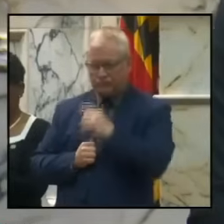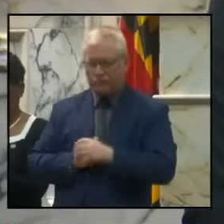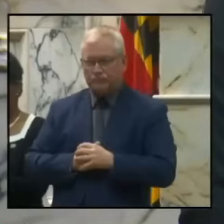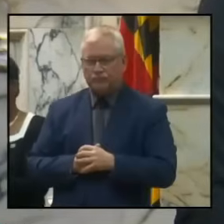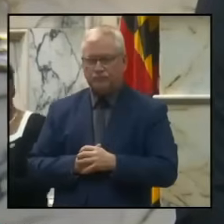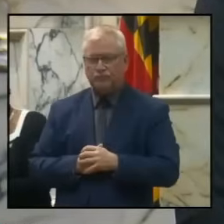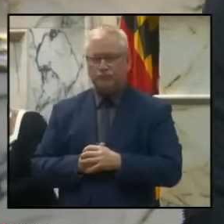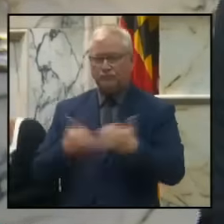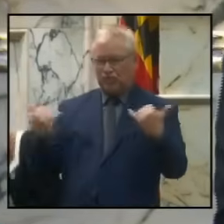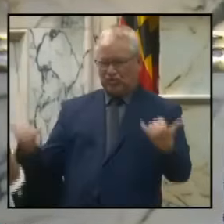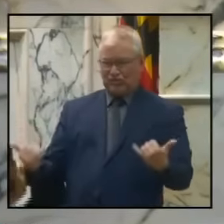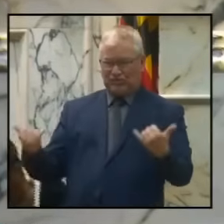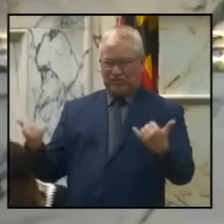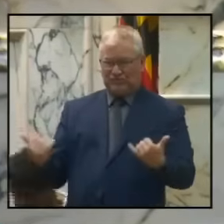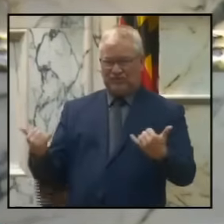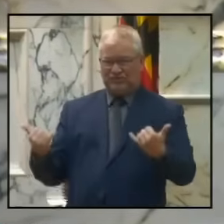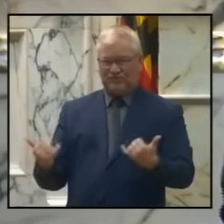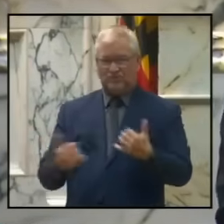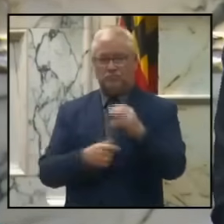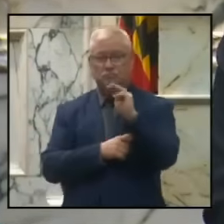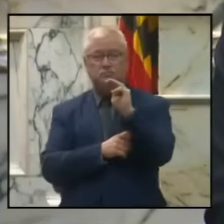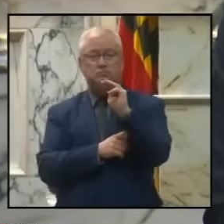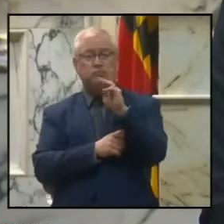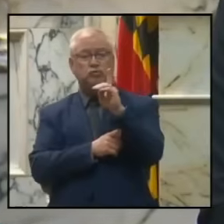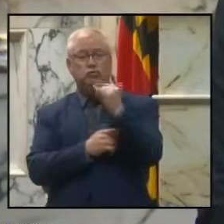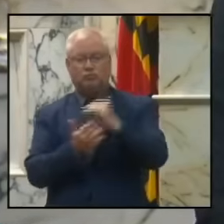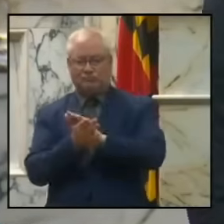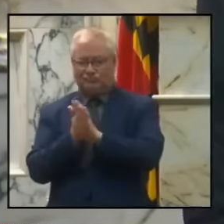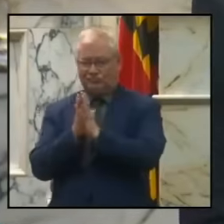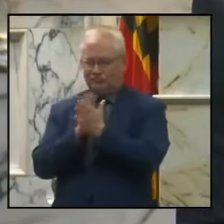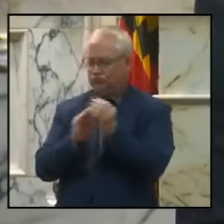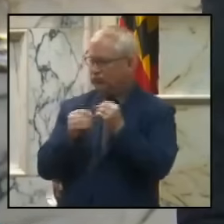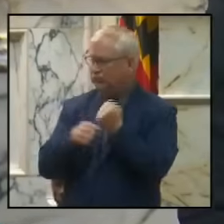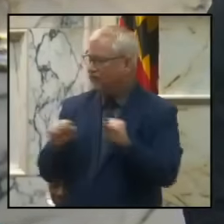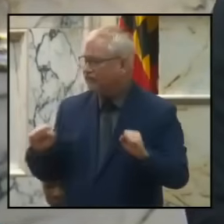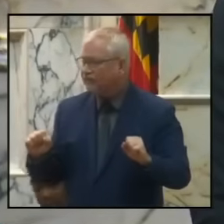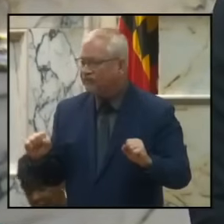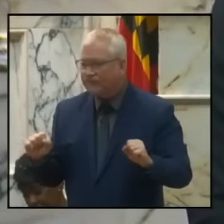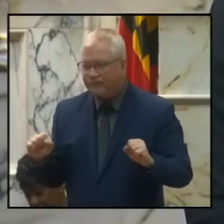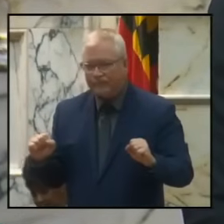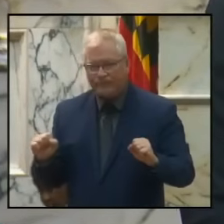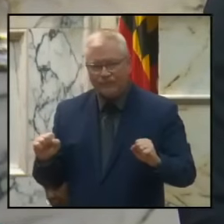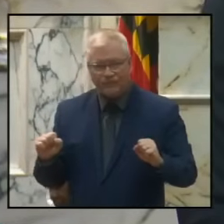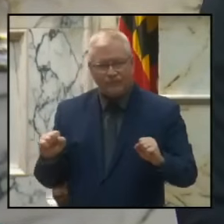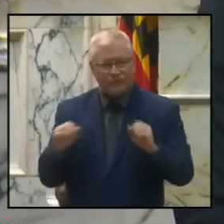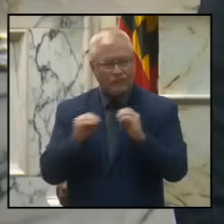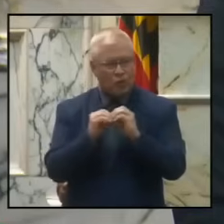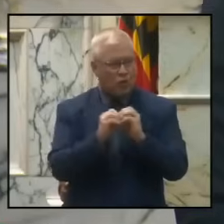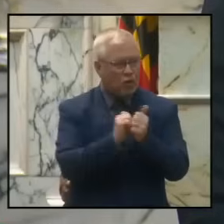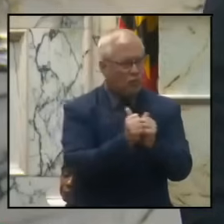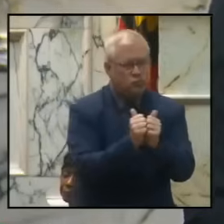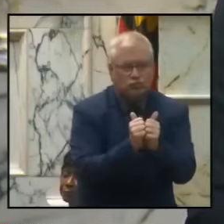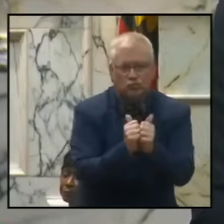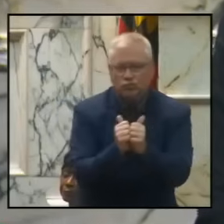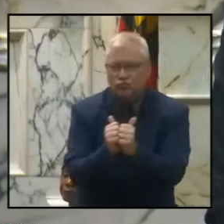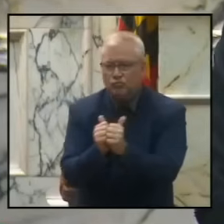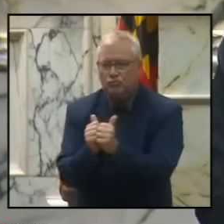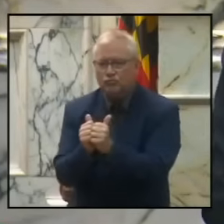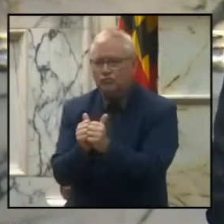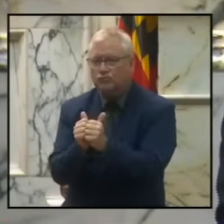Today, Maryland is safer and more competitive than what it was 2 years